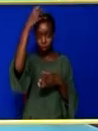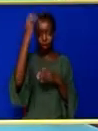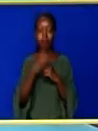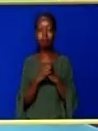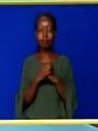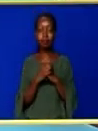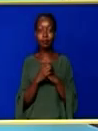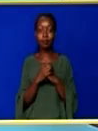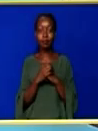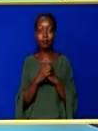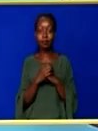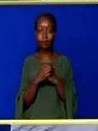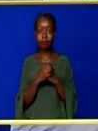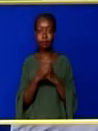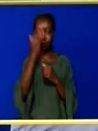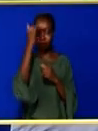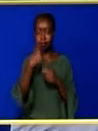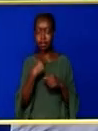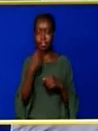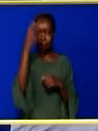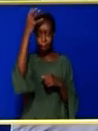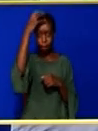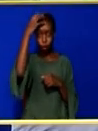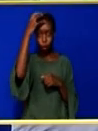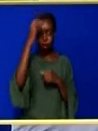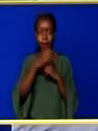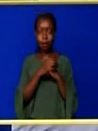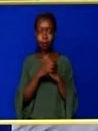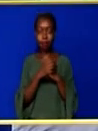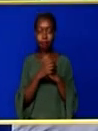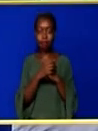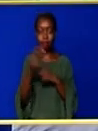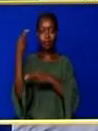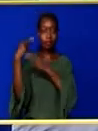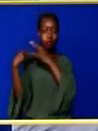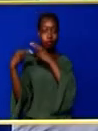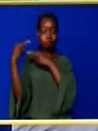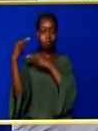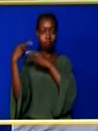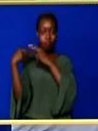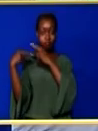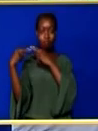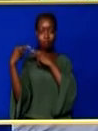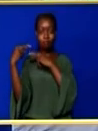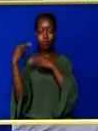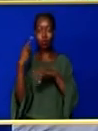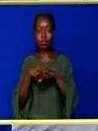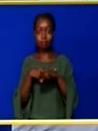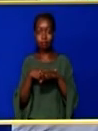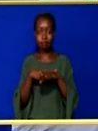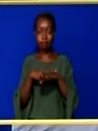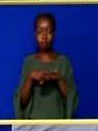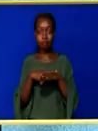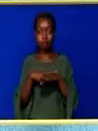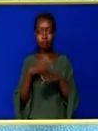We are applying here. Yes. You know why I'm saying Miguna is a maybe a historical, just put quote unquote a historical moment. Our